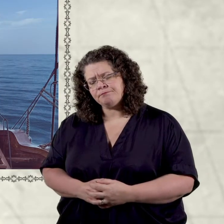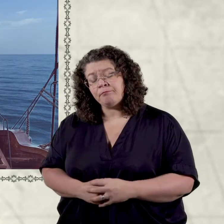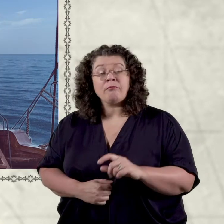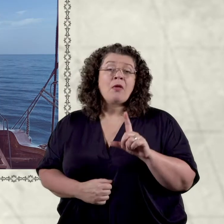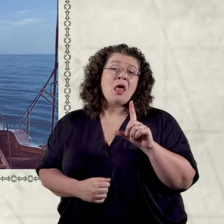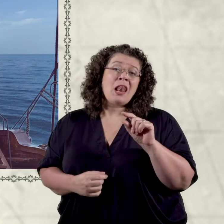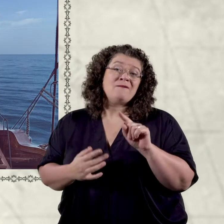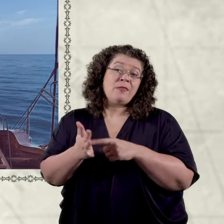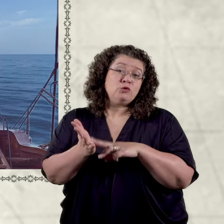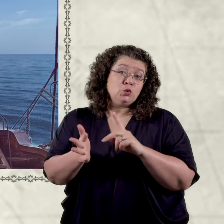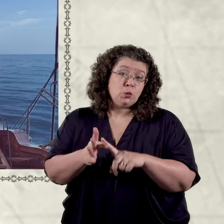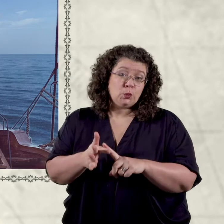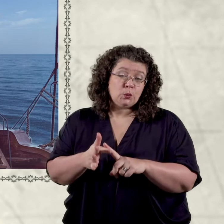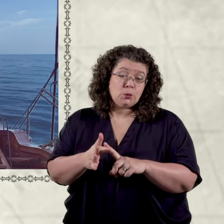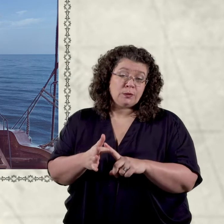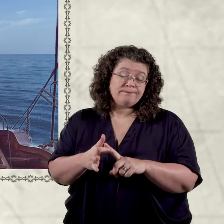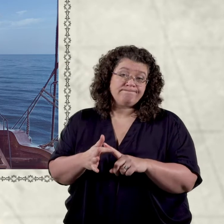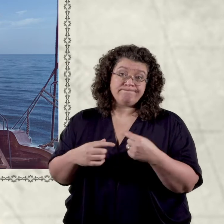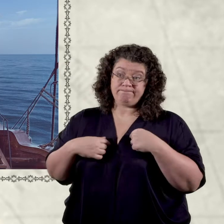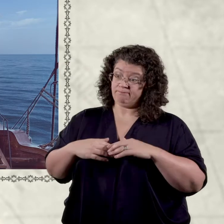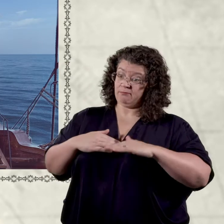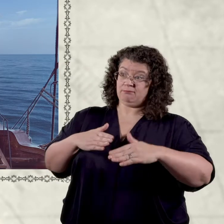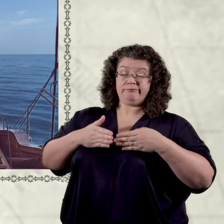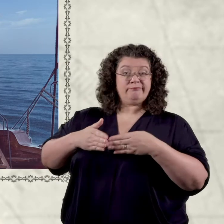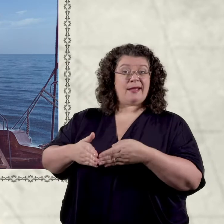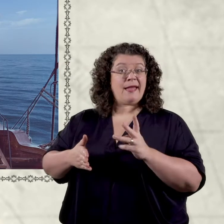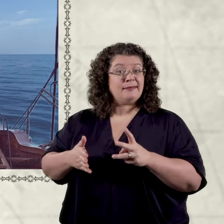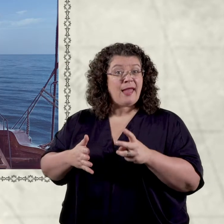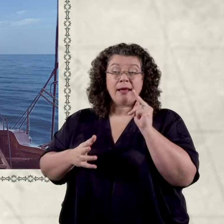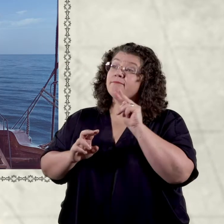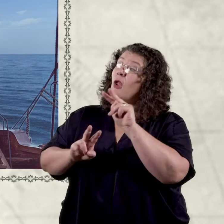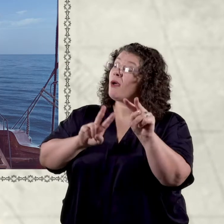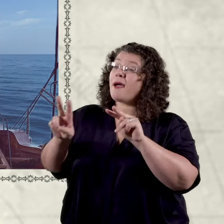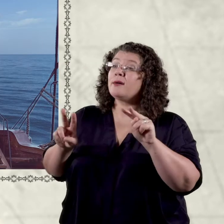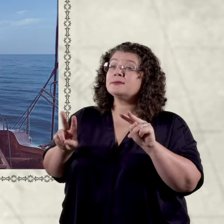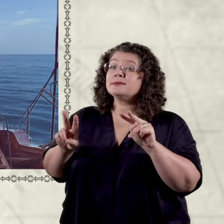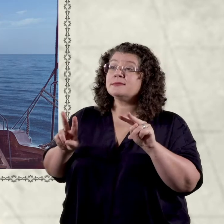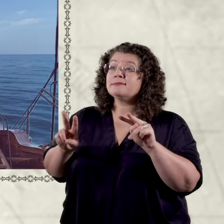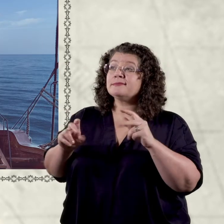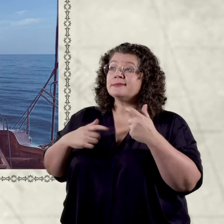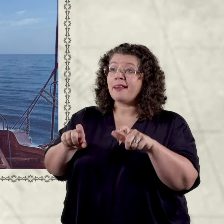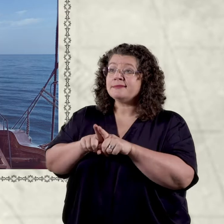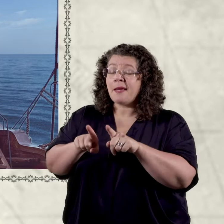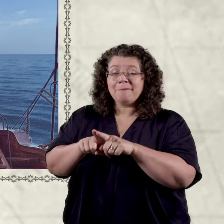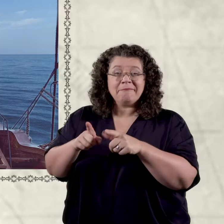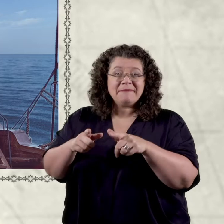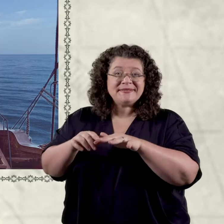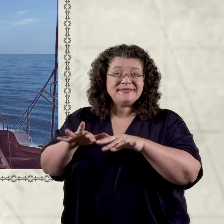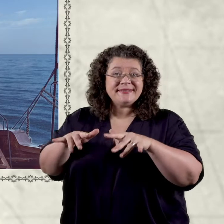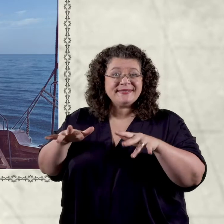June the 11th. Here I am on the deck again, looking out at the